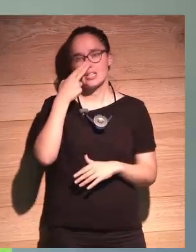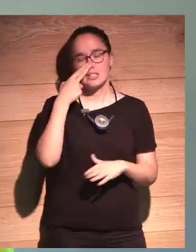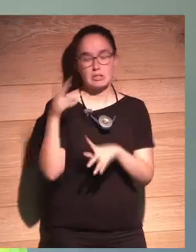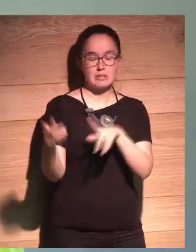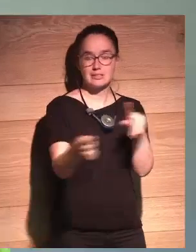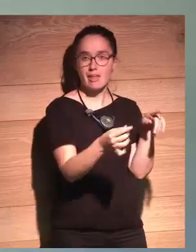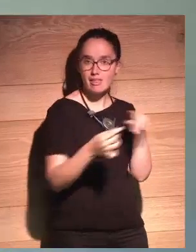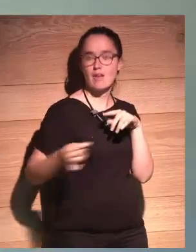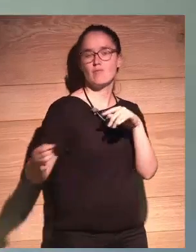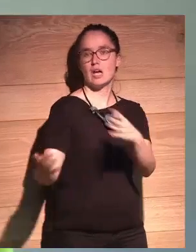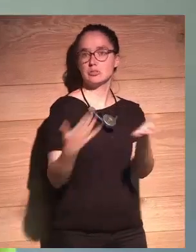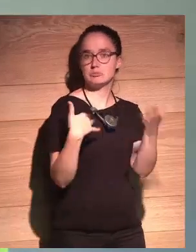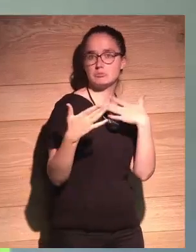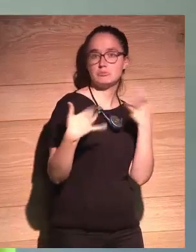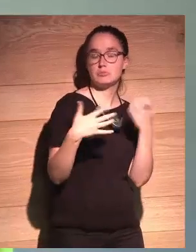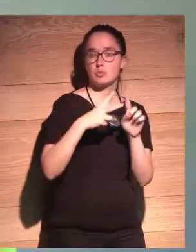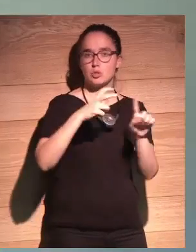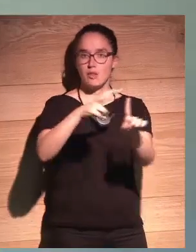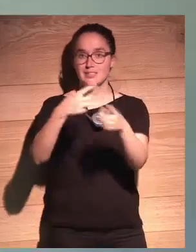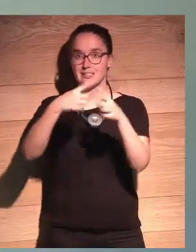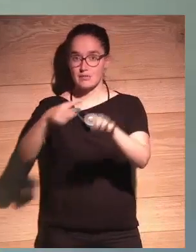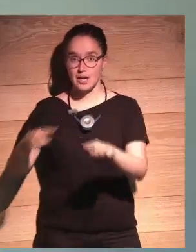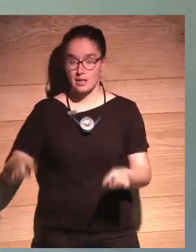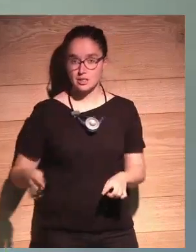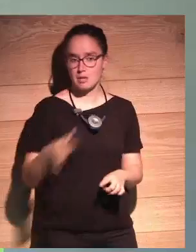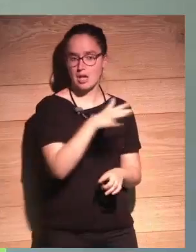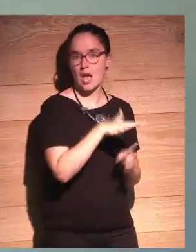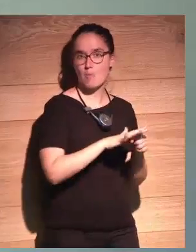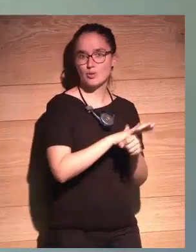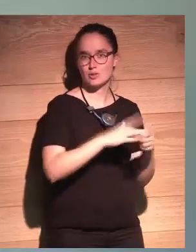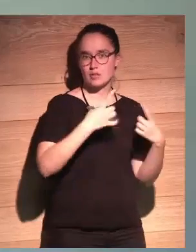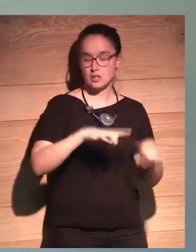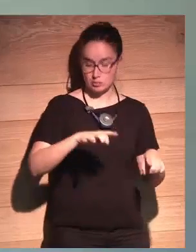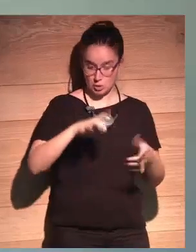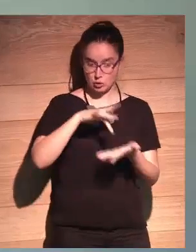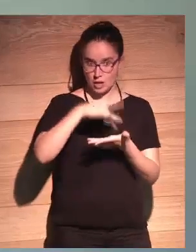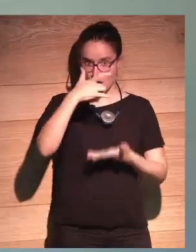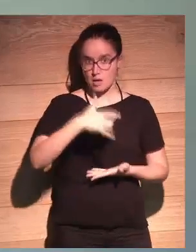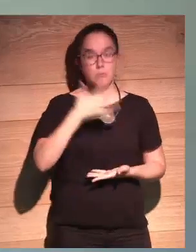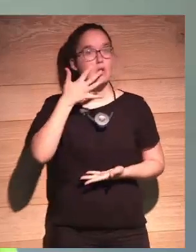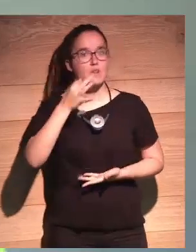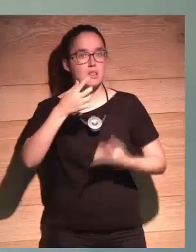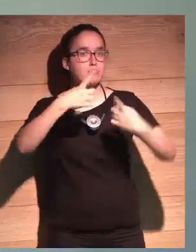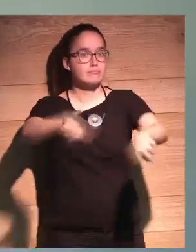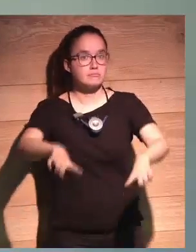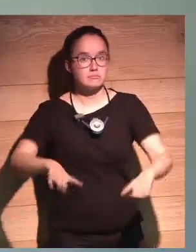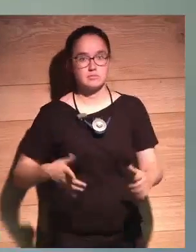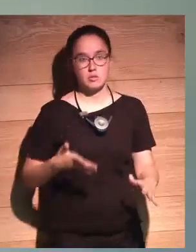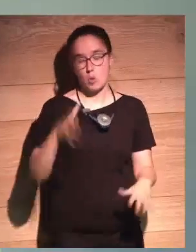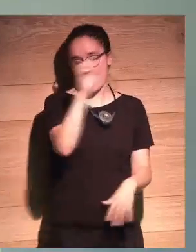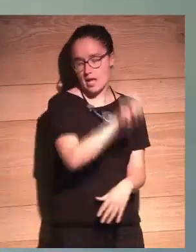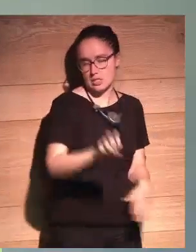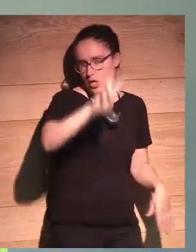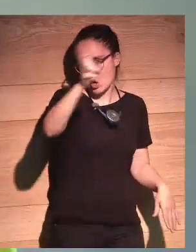all channels, etc., in an easy way. So it's very interesting to see this, so that we can see how things happen. This happens here,